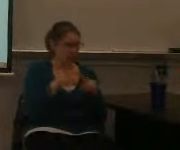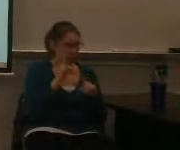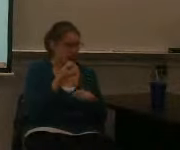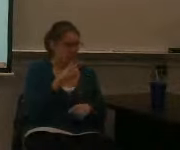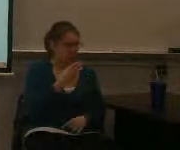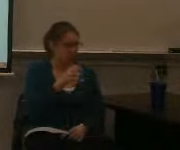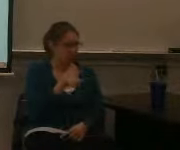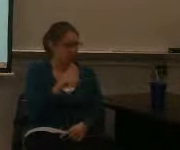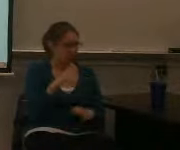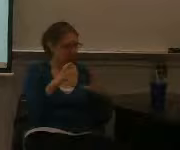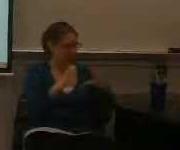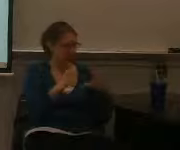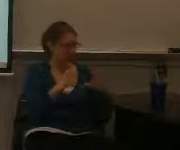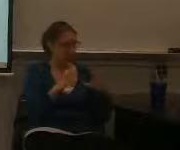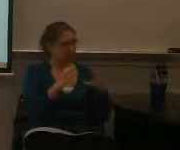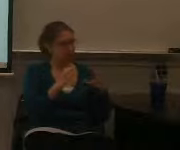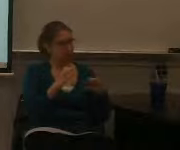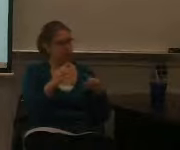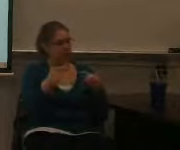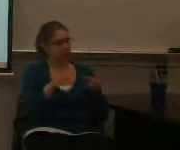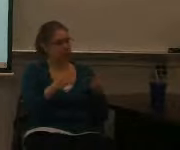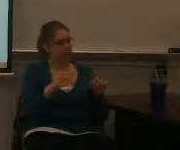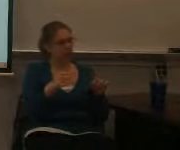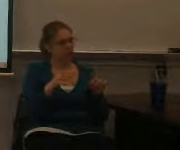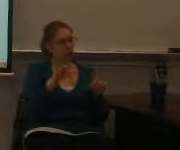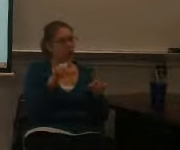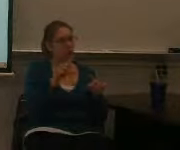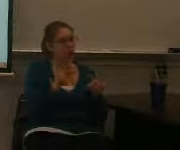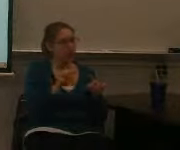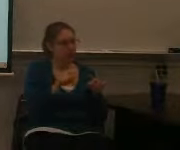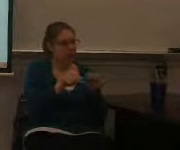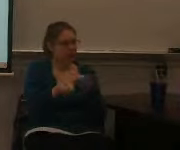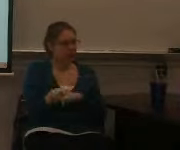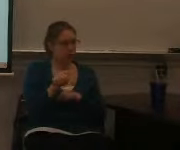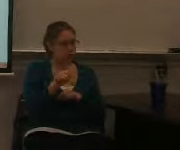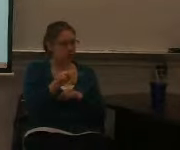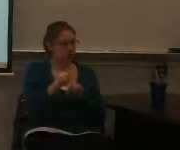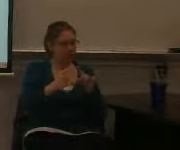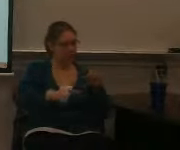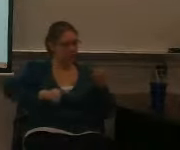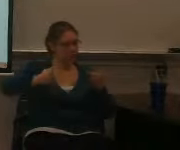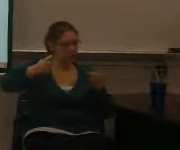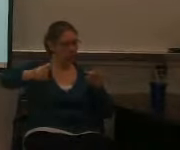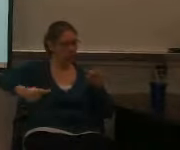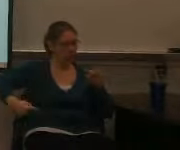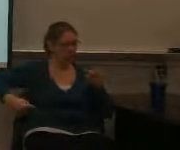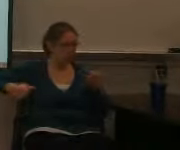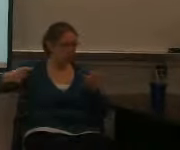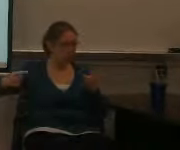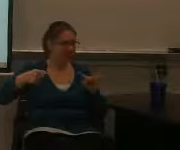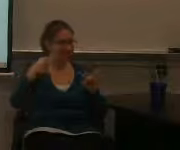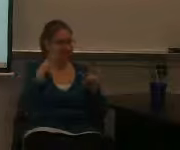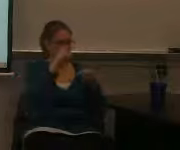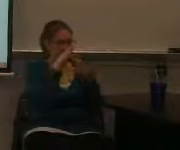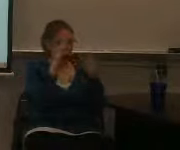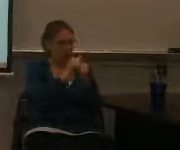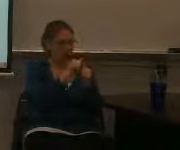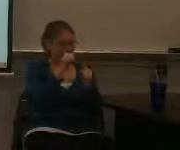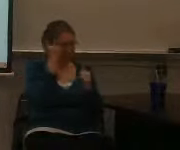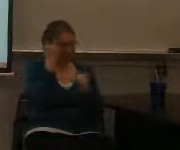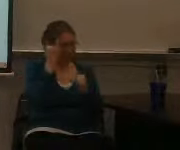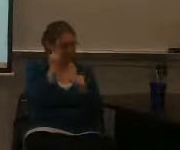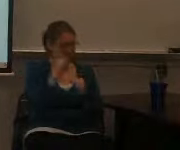wheel. It's actually, as it flows downstream, and the idea is it's a spiral. And he came up with a conceptual idea.